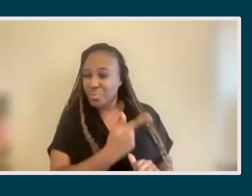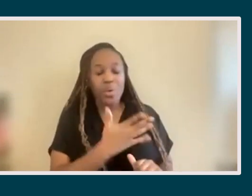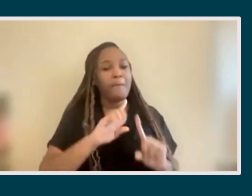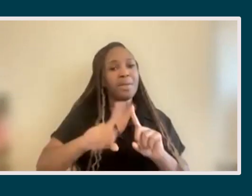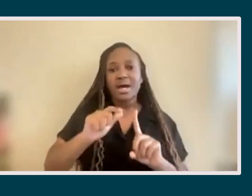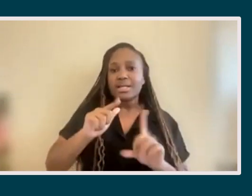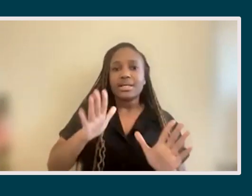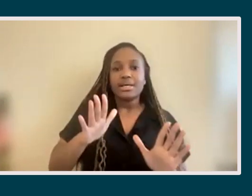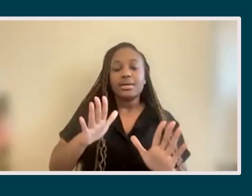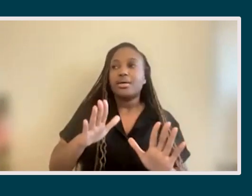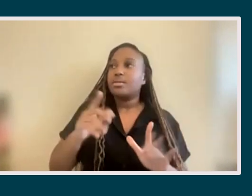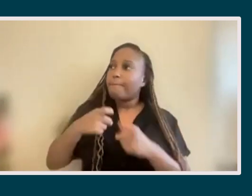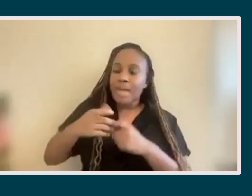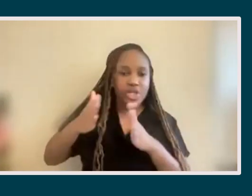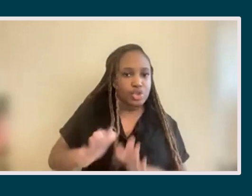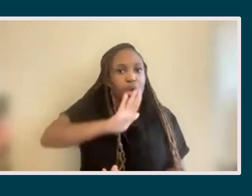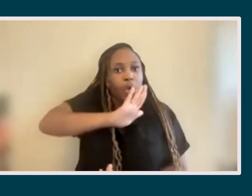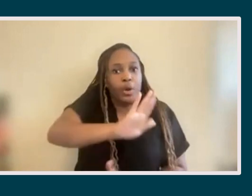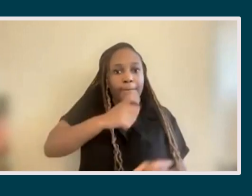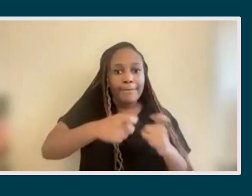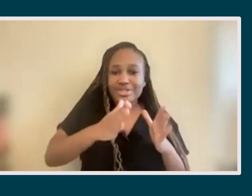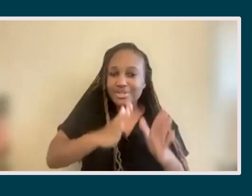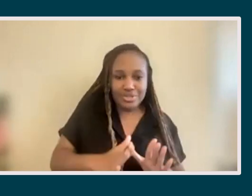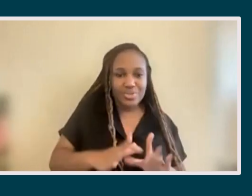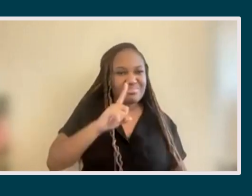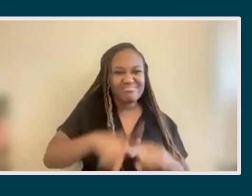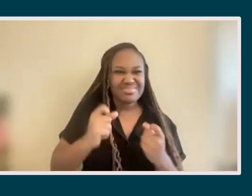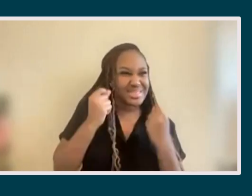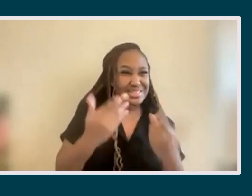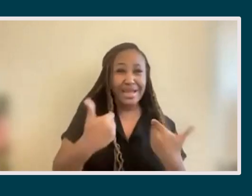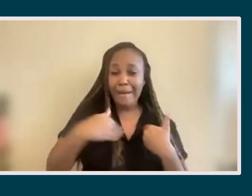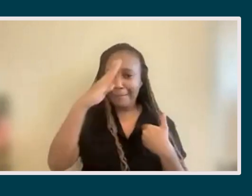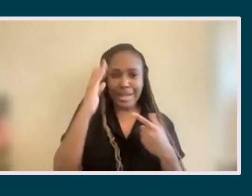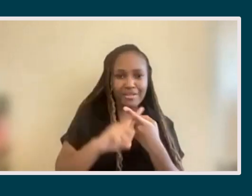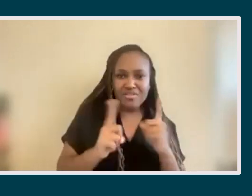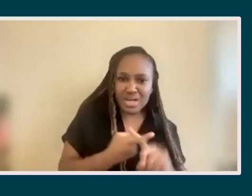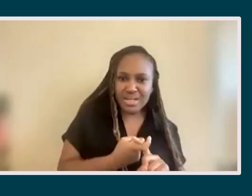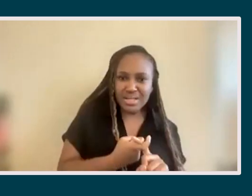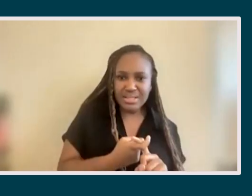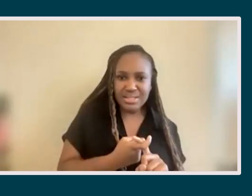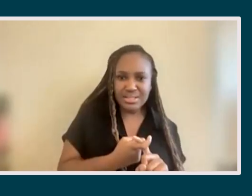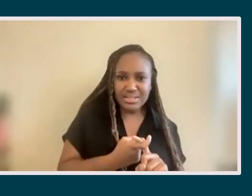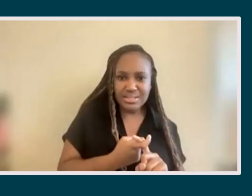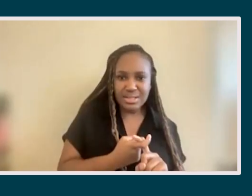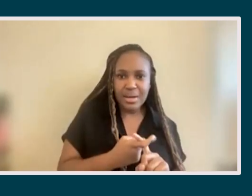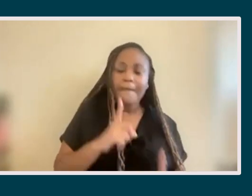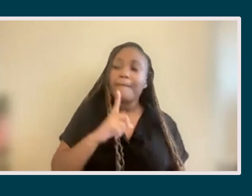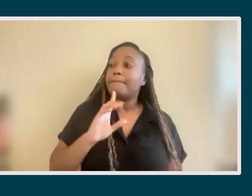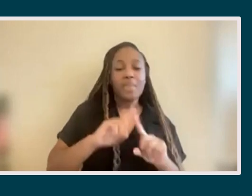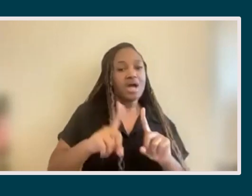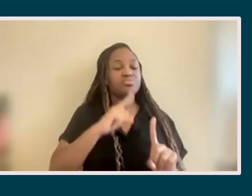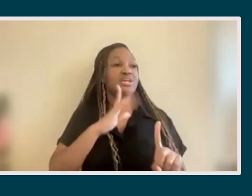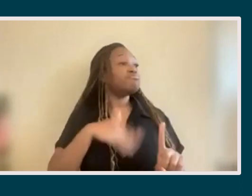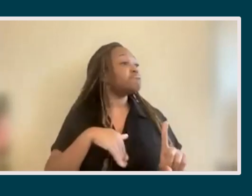her manager couldn't wrap his head around, oh, she has a Black friend. She would sort of rub his face in it. Oh, I'm going to lunch with Deborah, and he